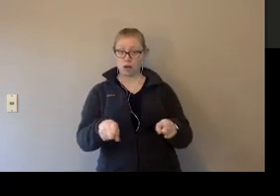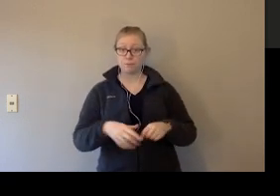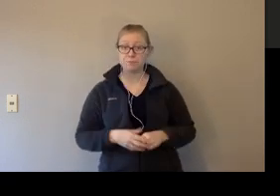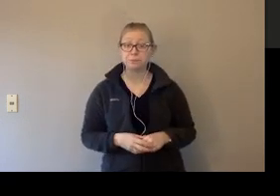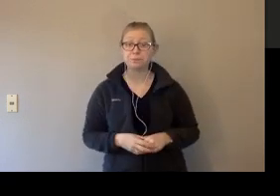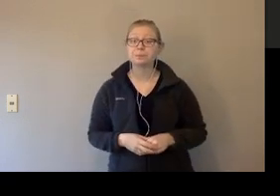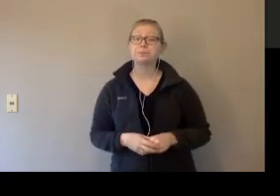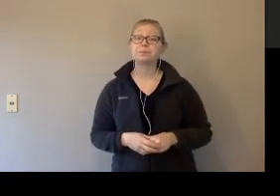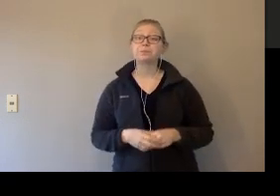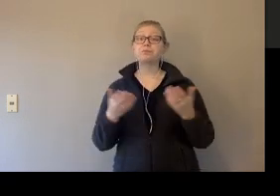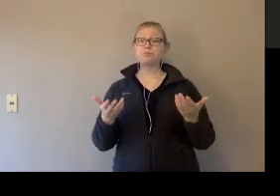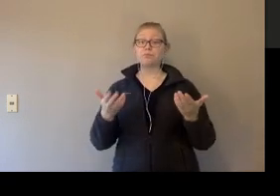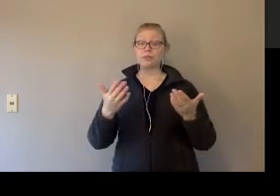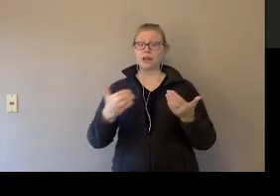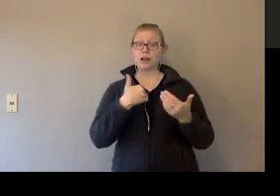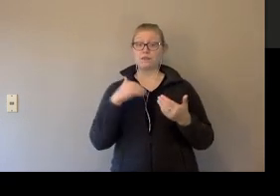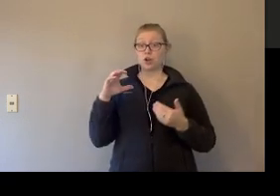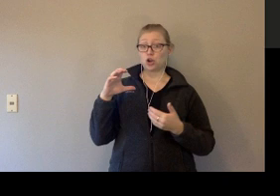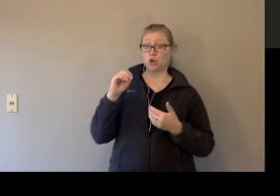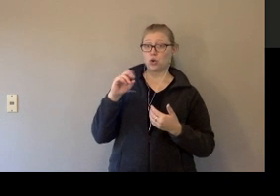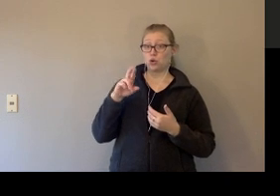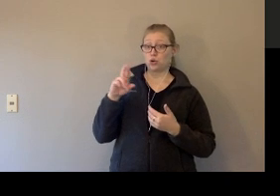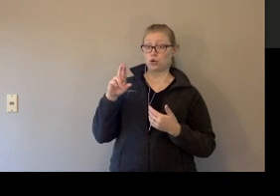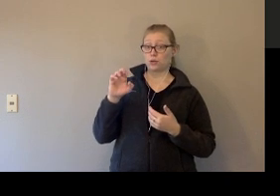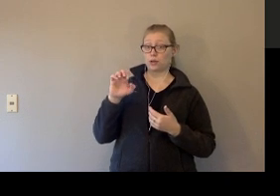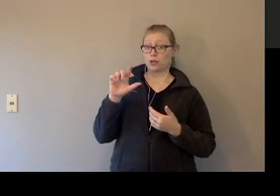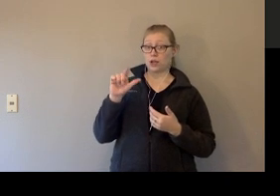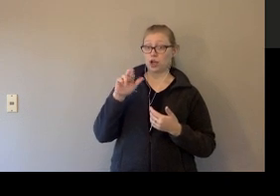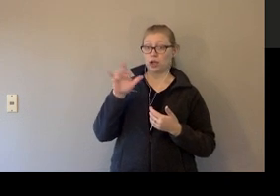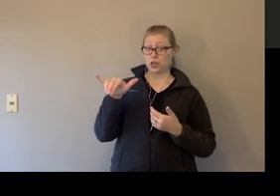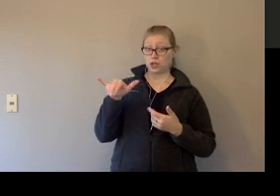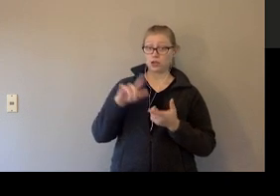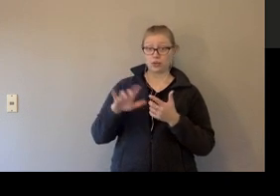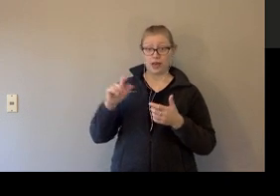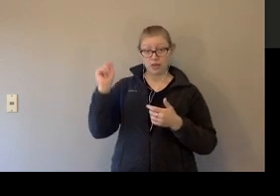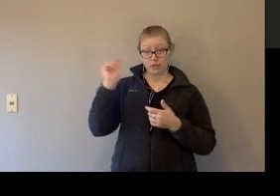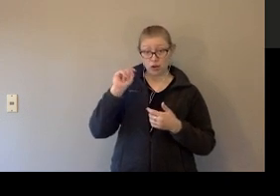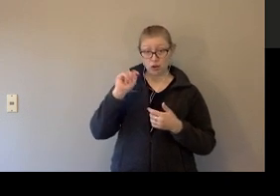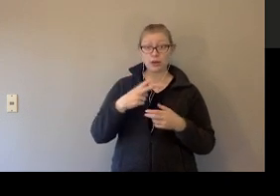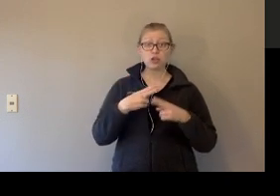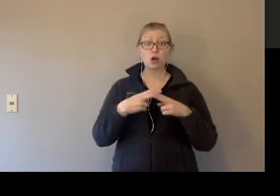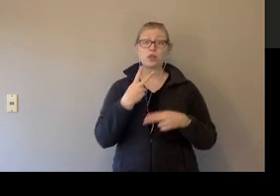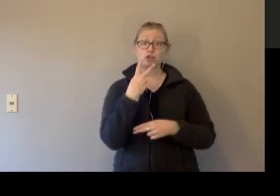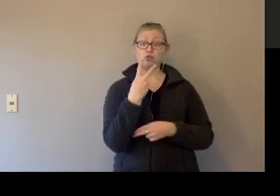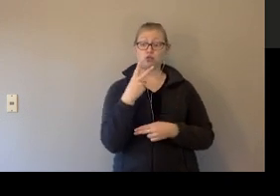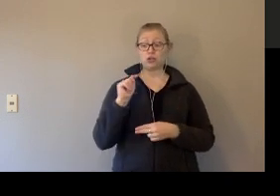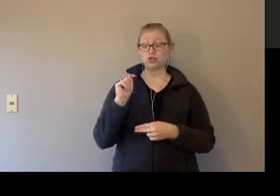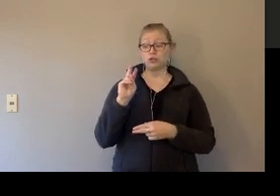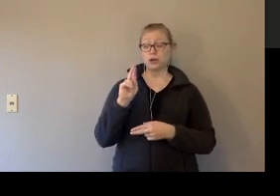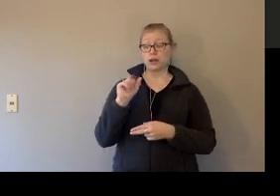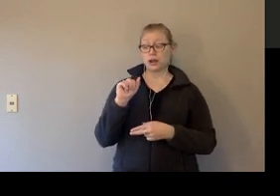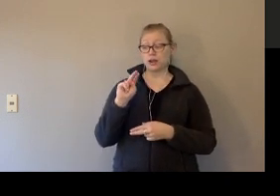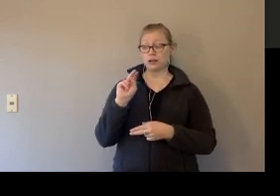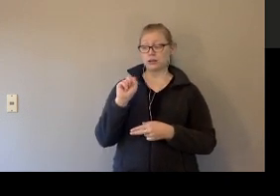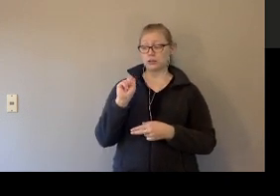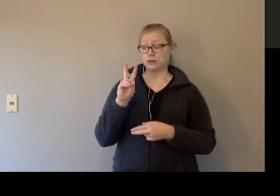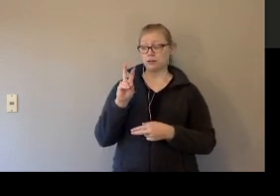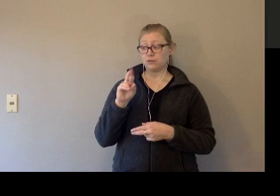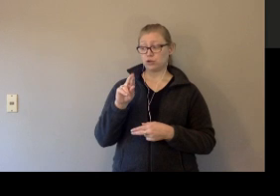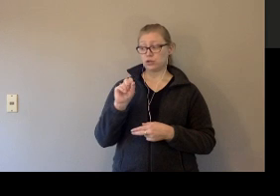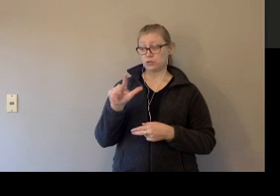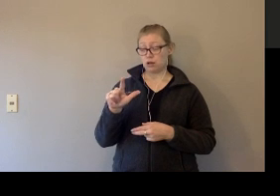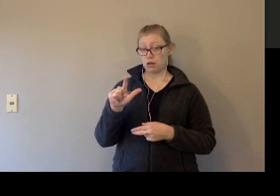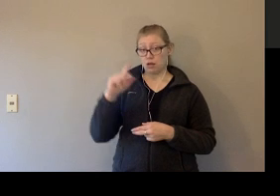two transversal theorem. And if I look here, you can see in this picture that these trees